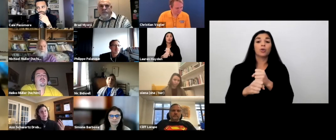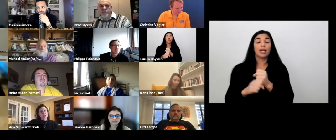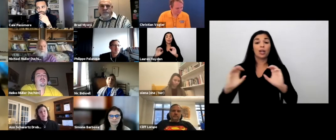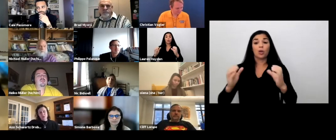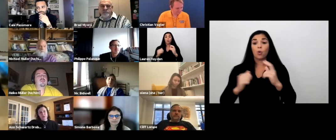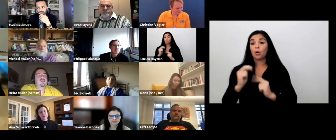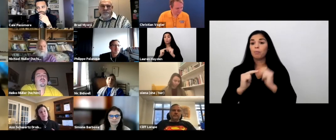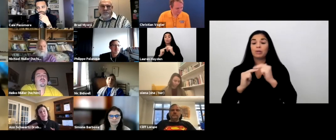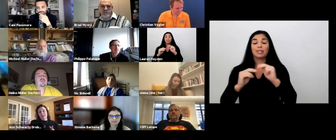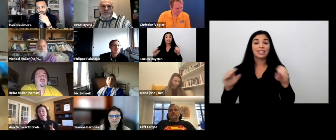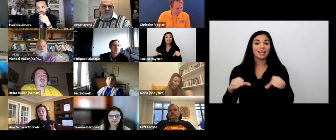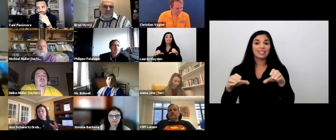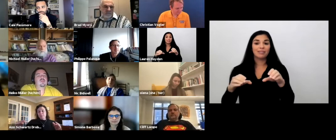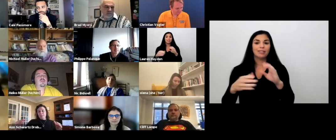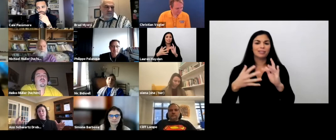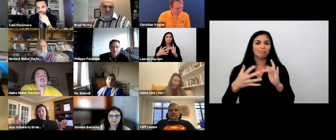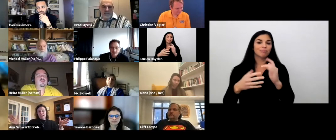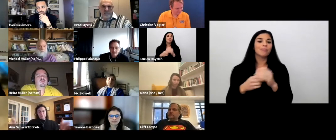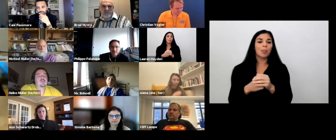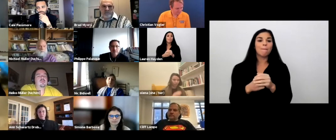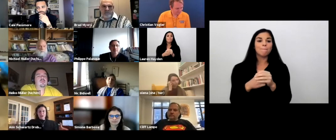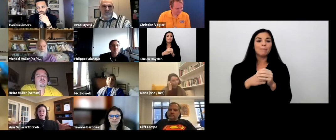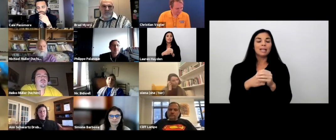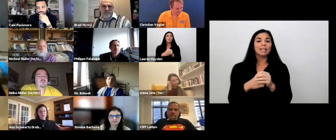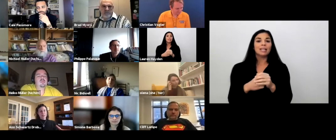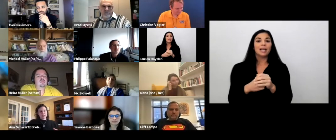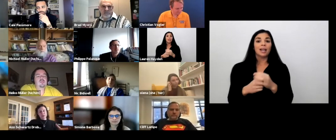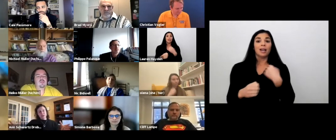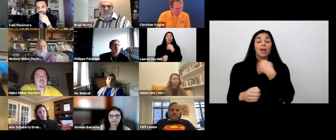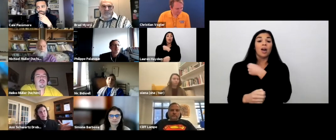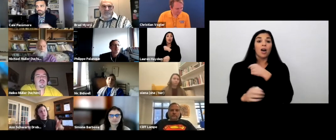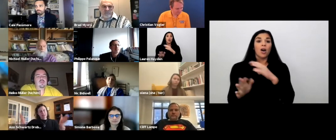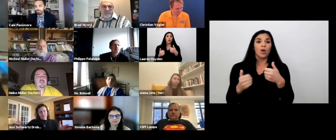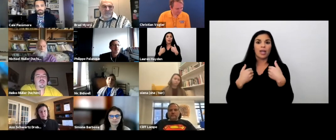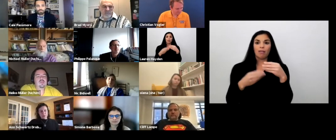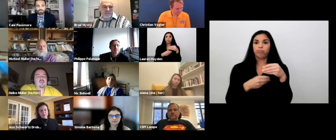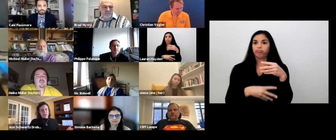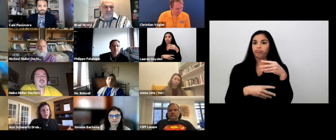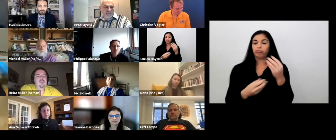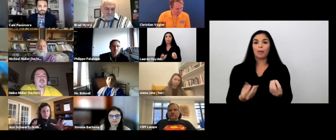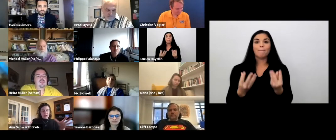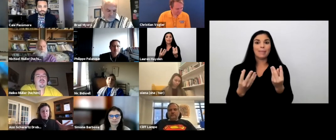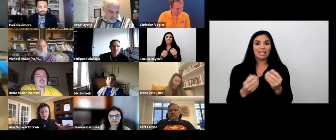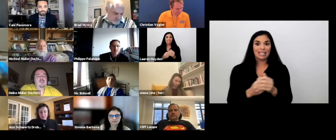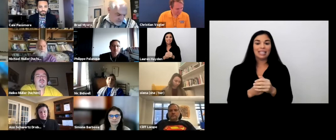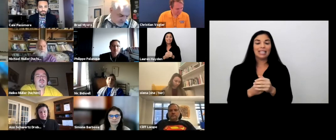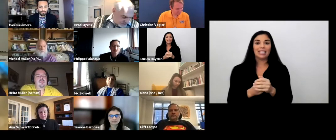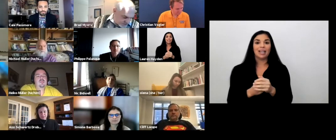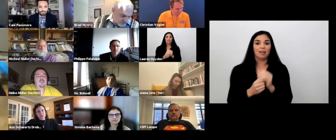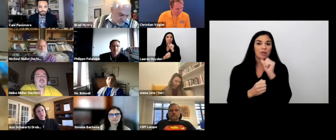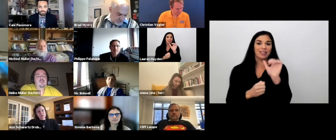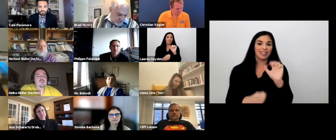activities and so forth. And we've got a rather large number, not numbers of Chi, but, you